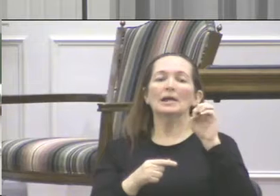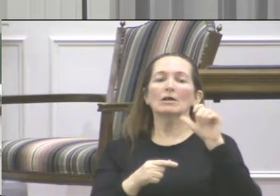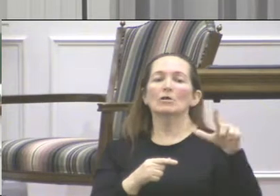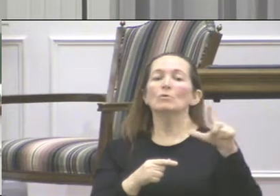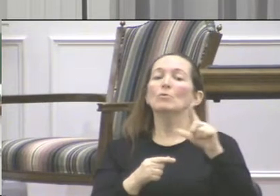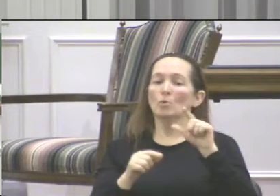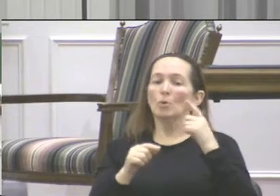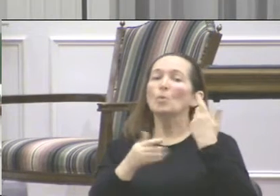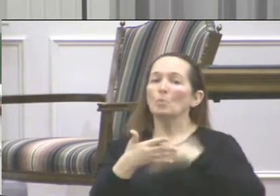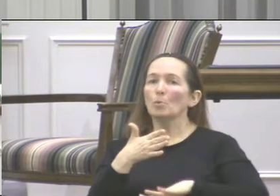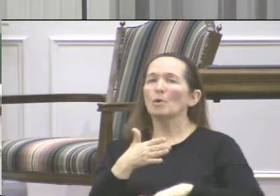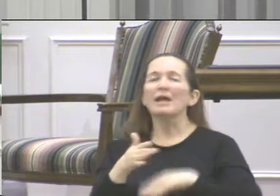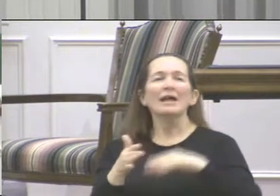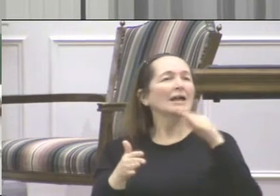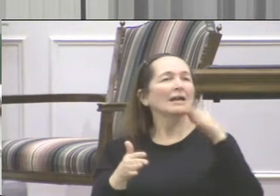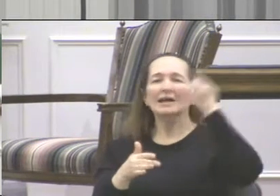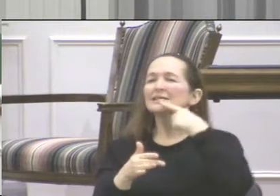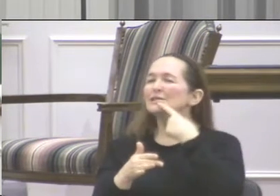just me.